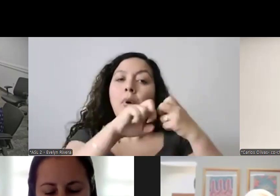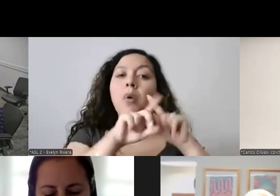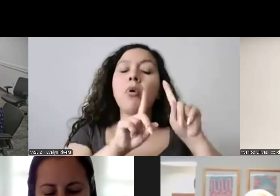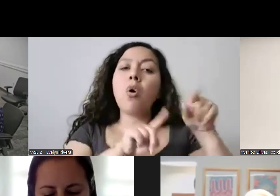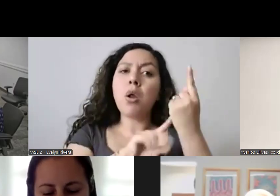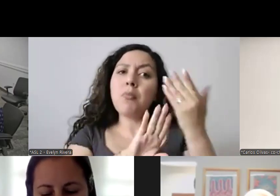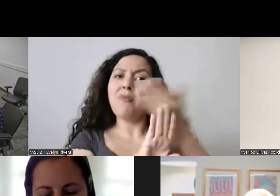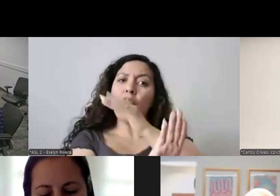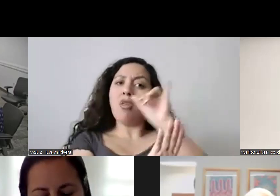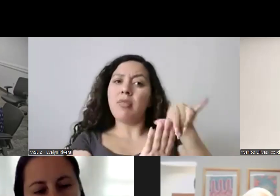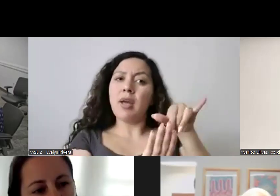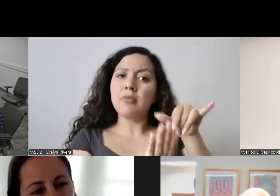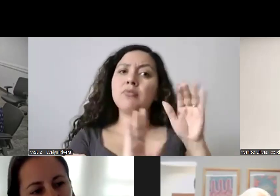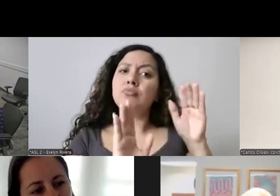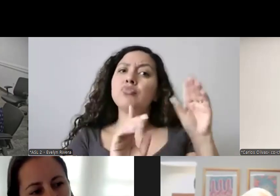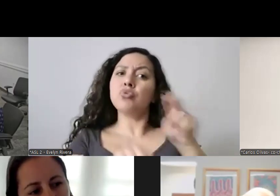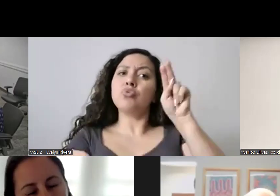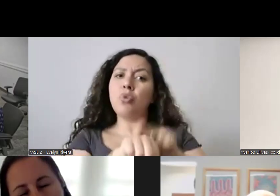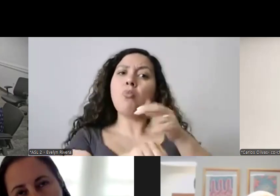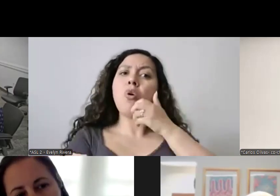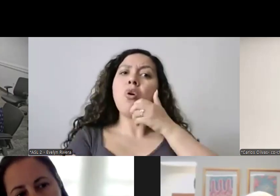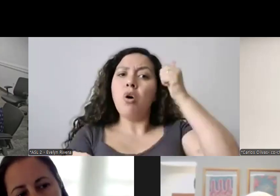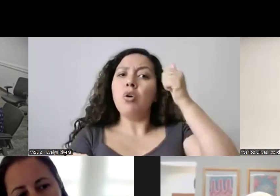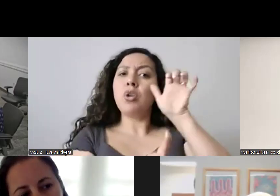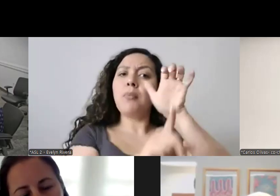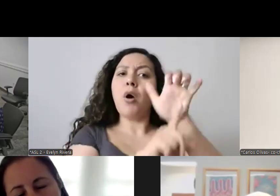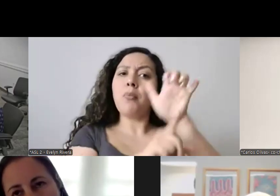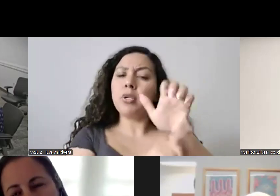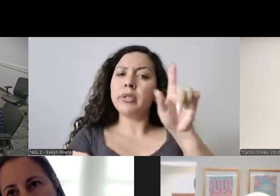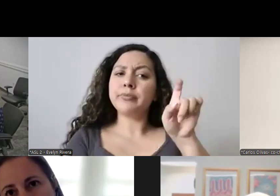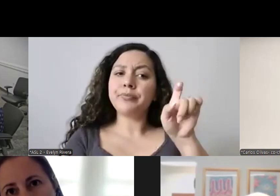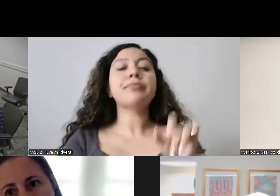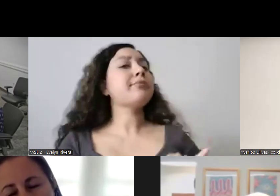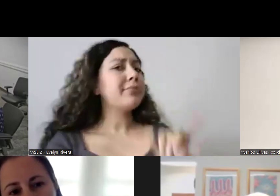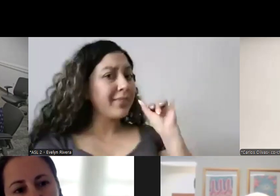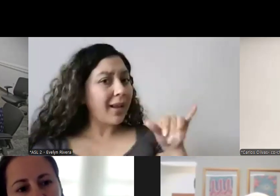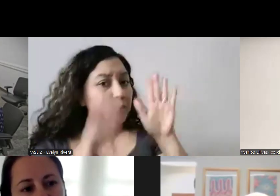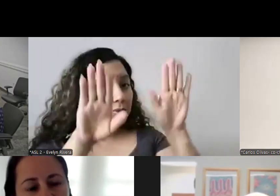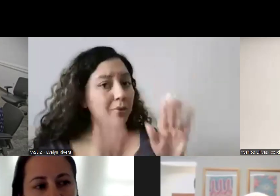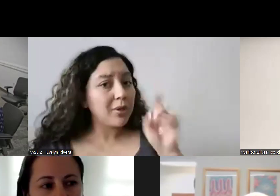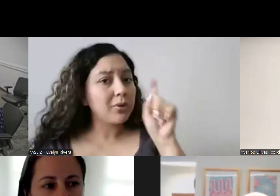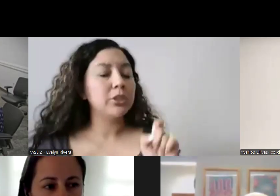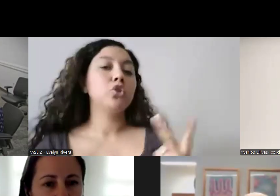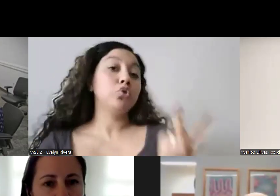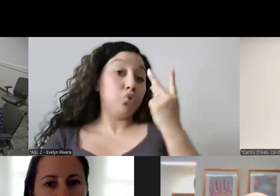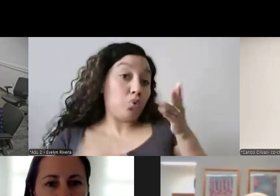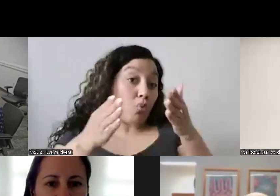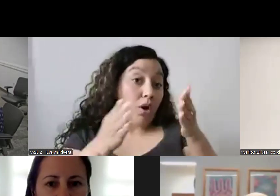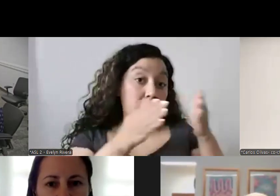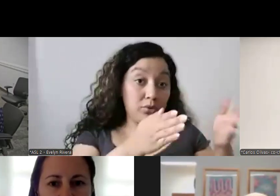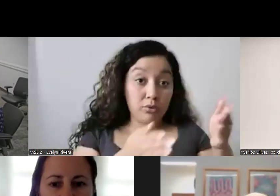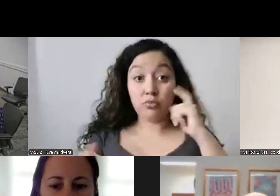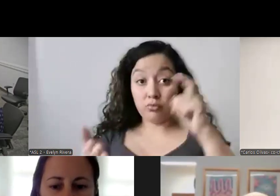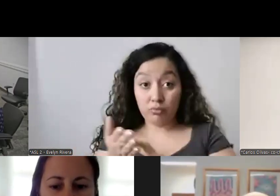the normal elderly population. Yeah, that's a great question. And I would say, I think there's two ways to look at this. One